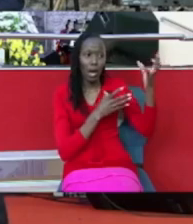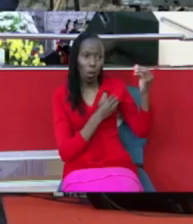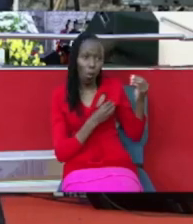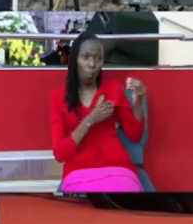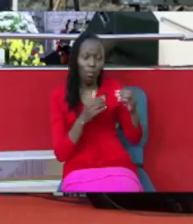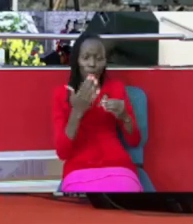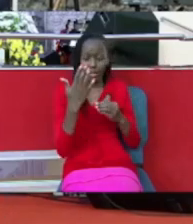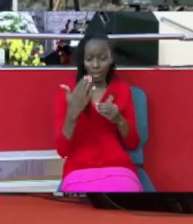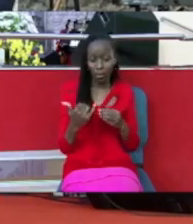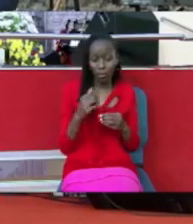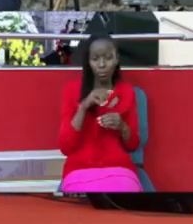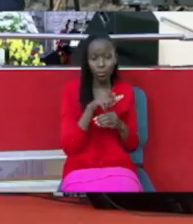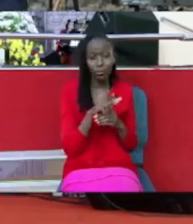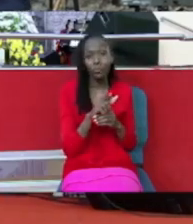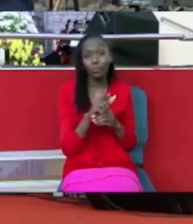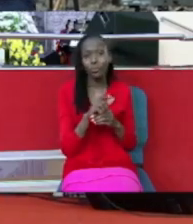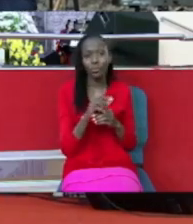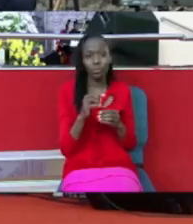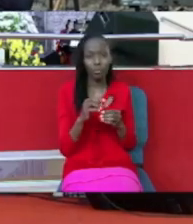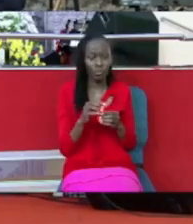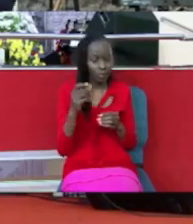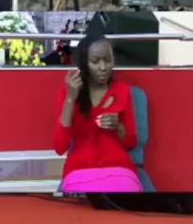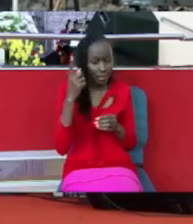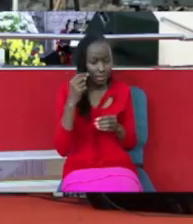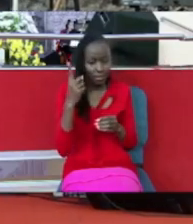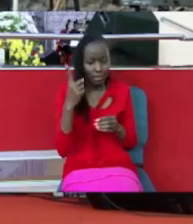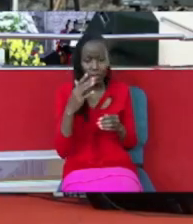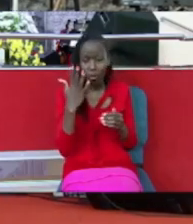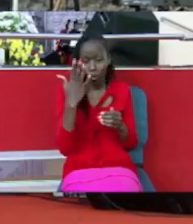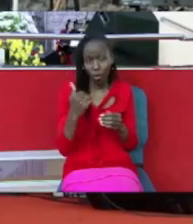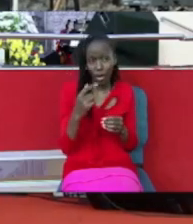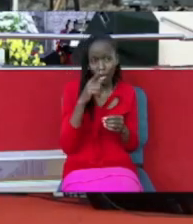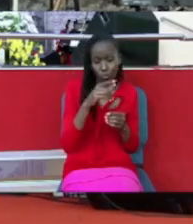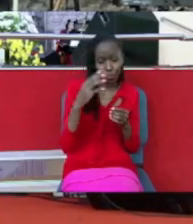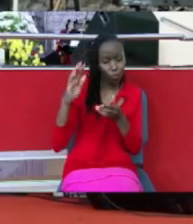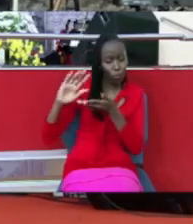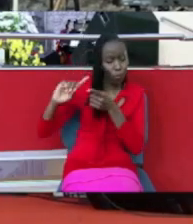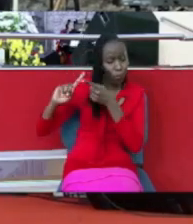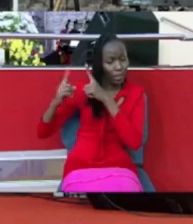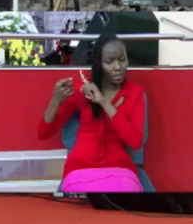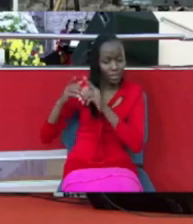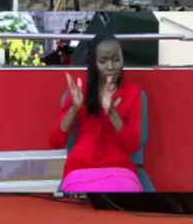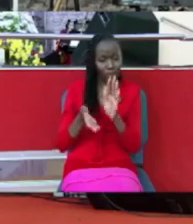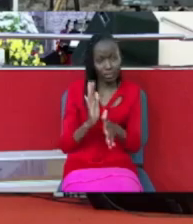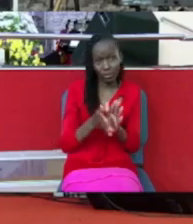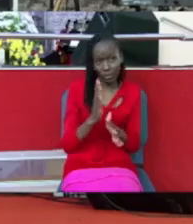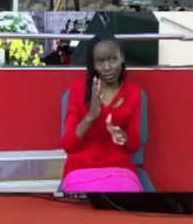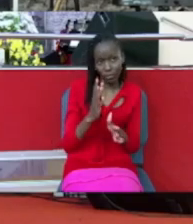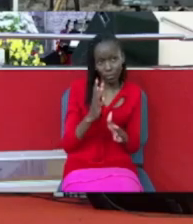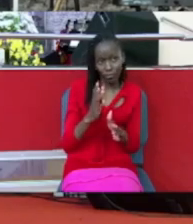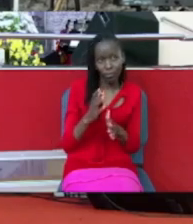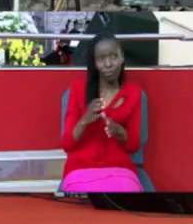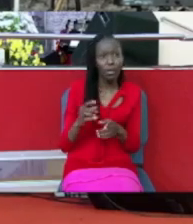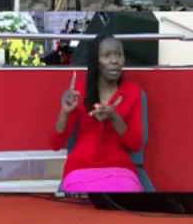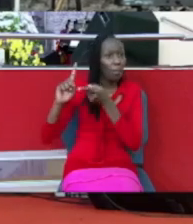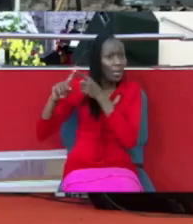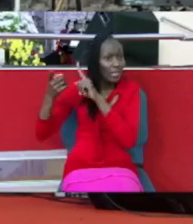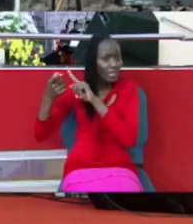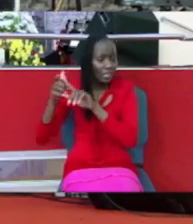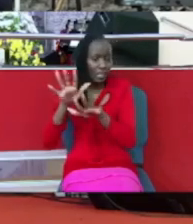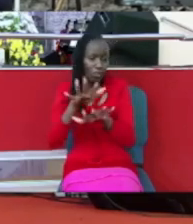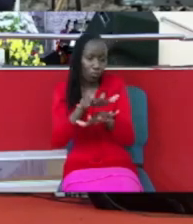why I said you cannot meditate in a hurry. Aha, na kwa sasa na tumai umeelewa kwa nini. Meditation slows you down.